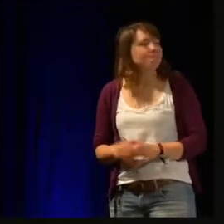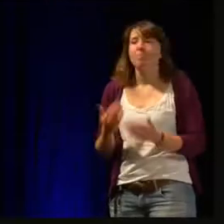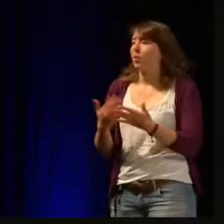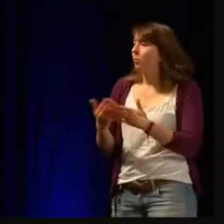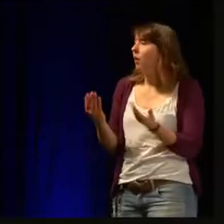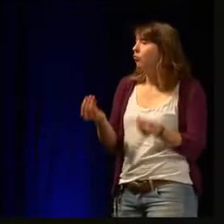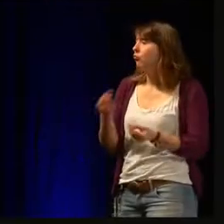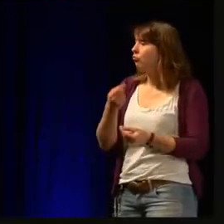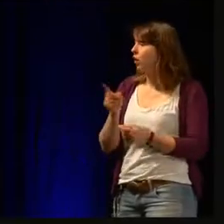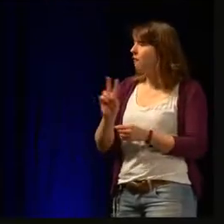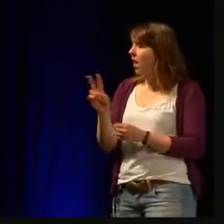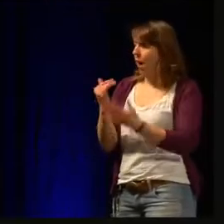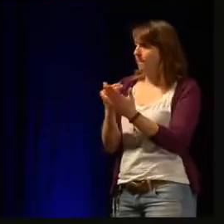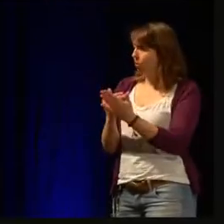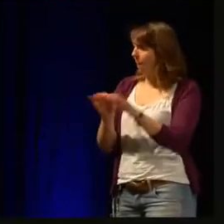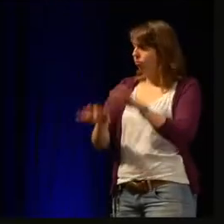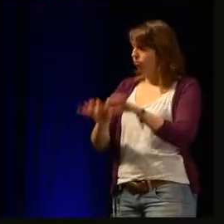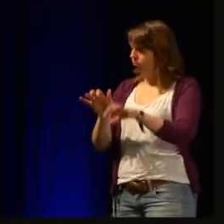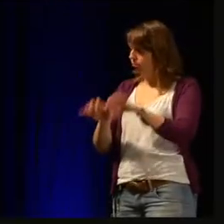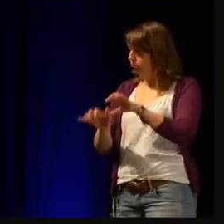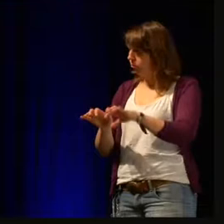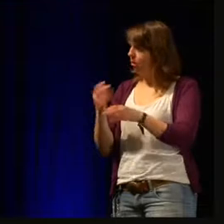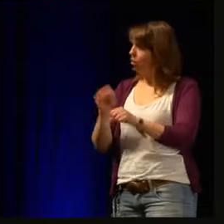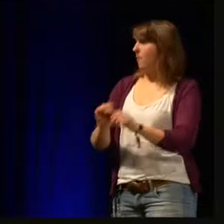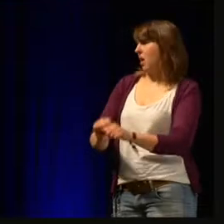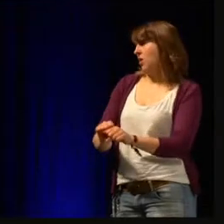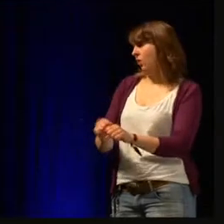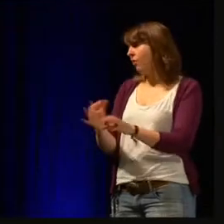assume that those are